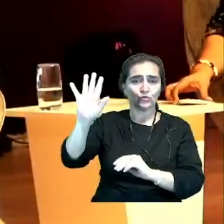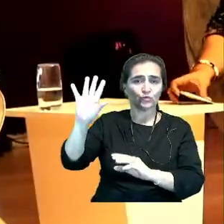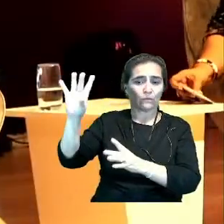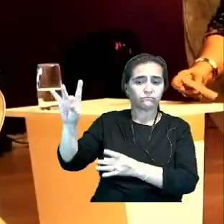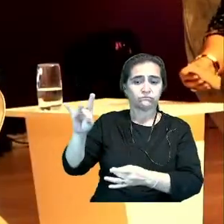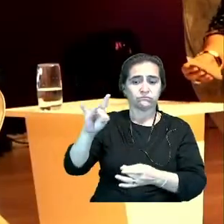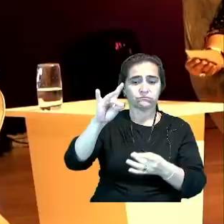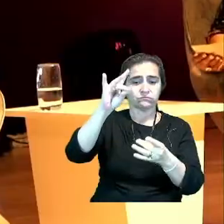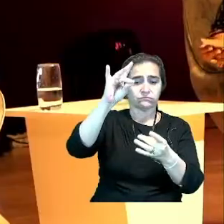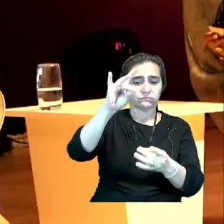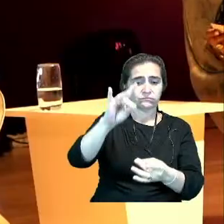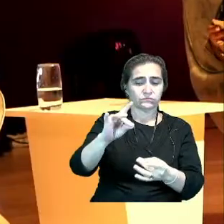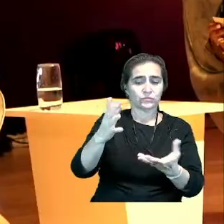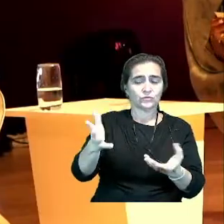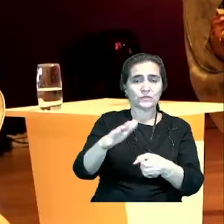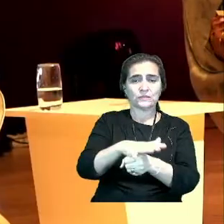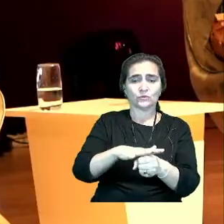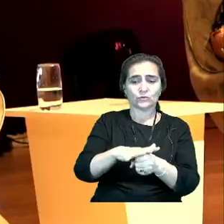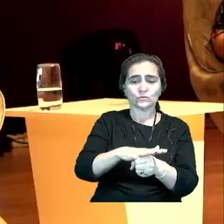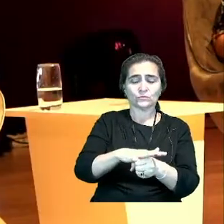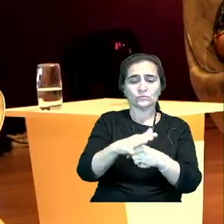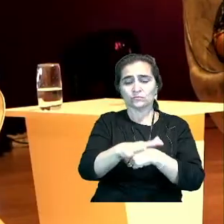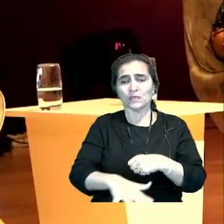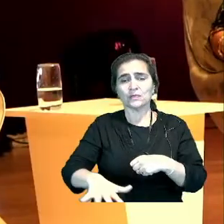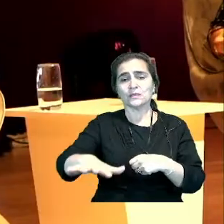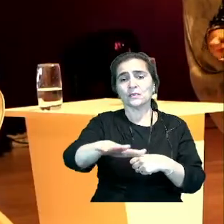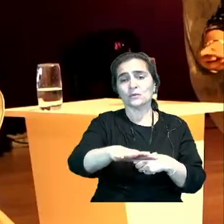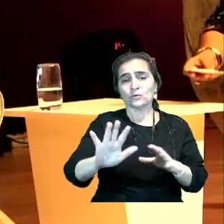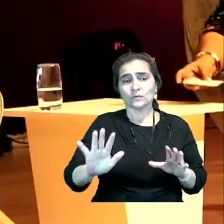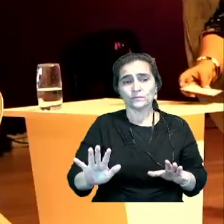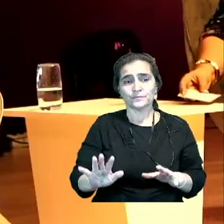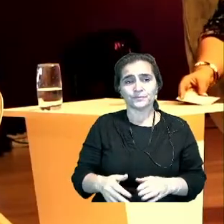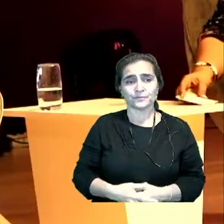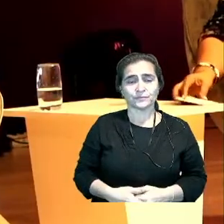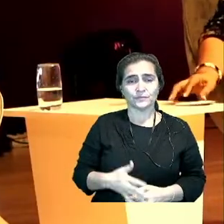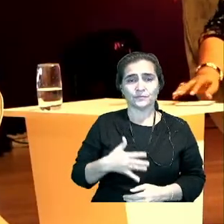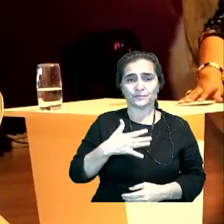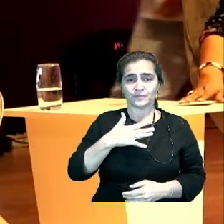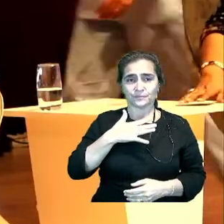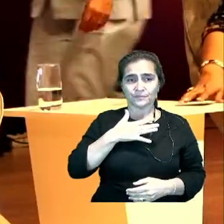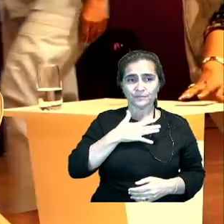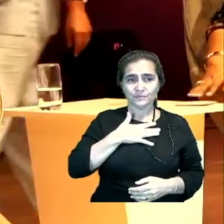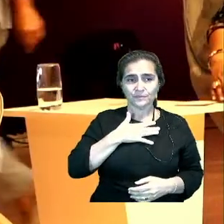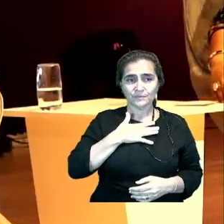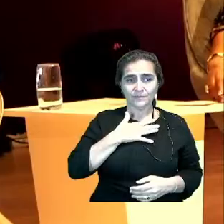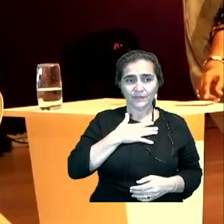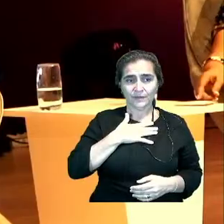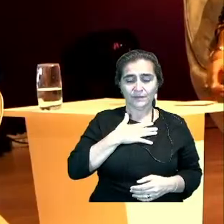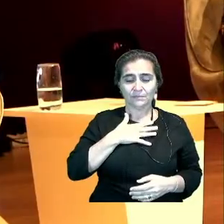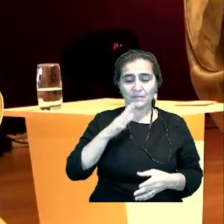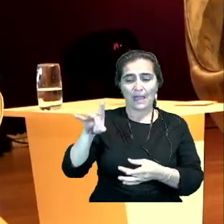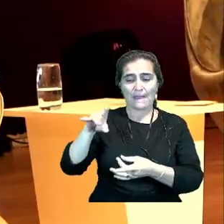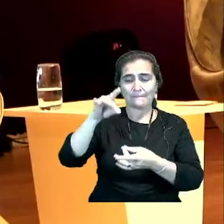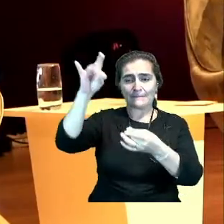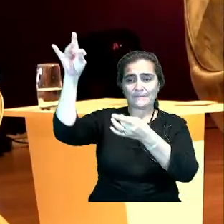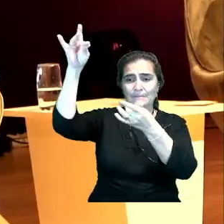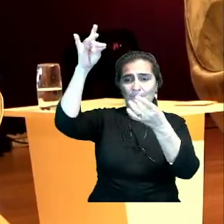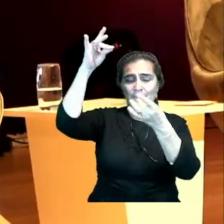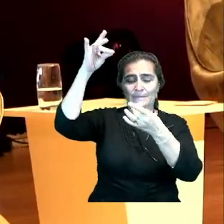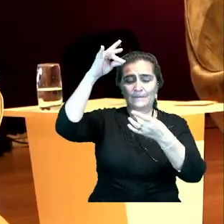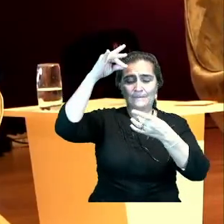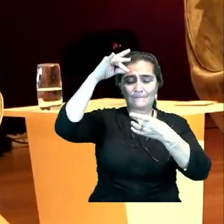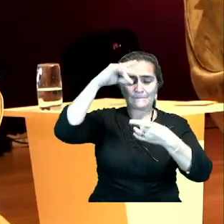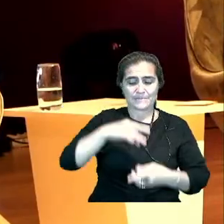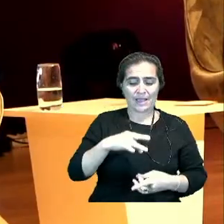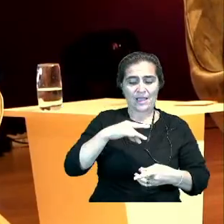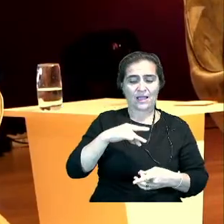where to be born, circumstances and territories. So my soul has a very good taste because my spirit decided to be